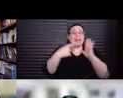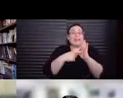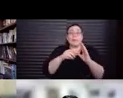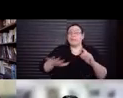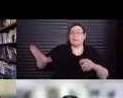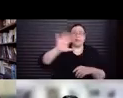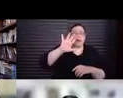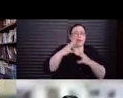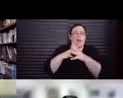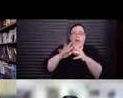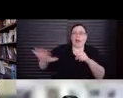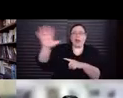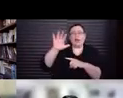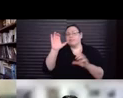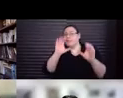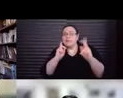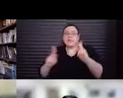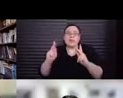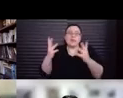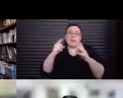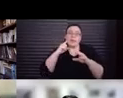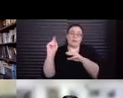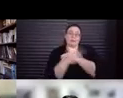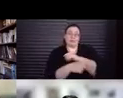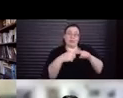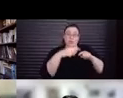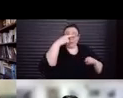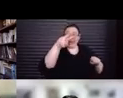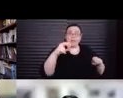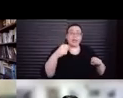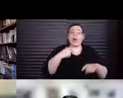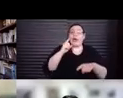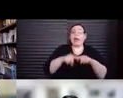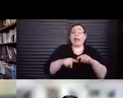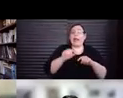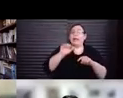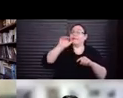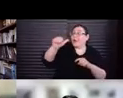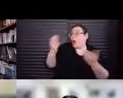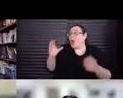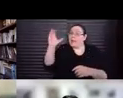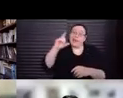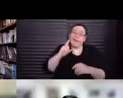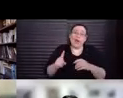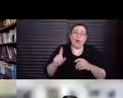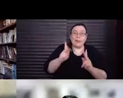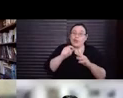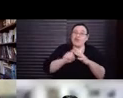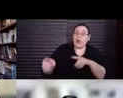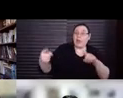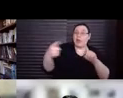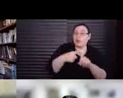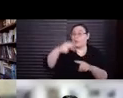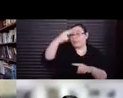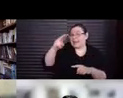for people that may have gone to Mexico, I cannot just go to an archive and say, hey, I'm looking for runaways to Mexico or people who claim freedom